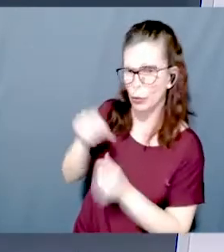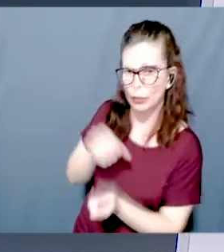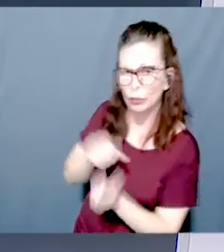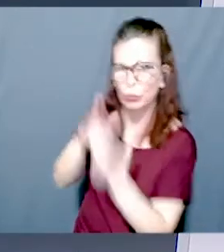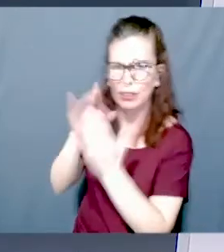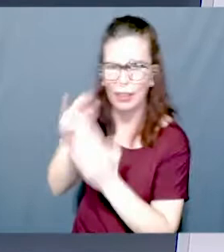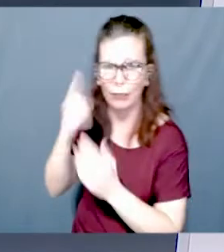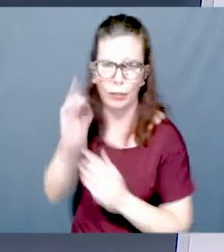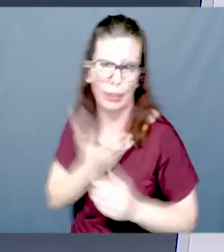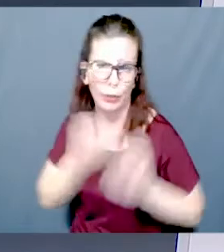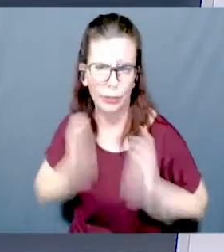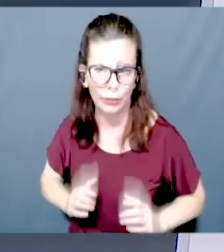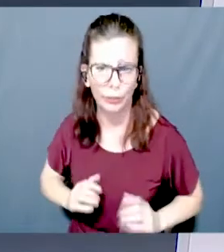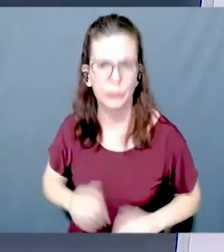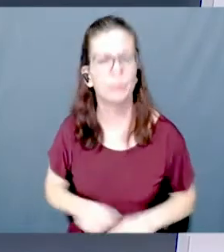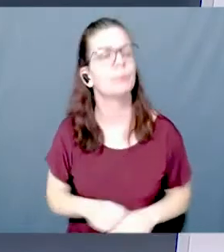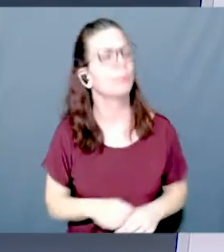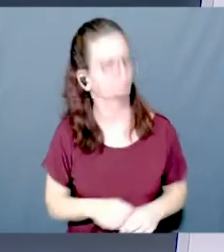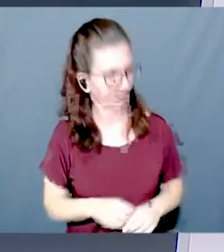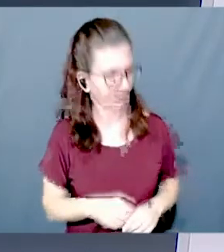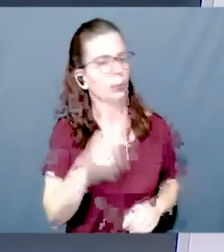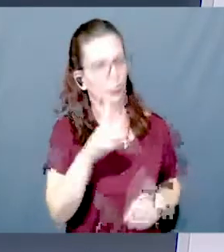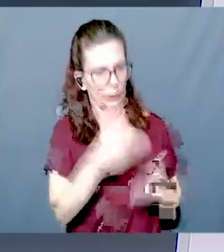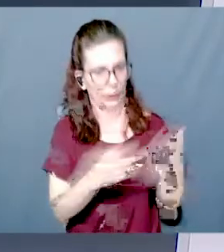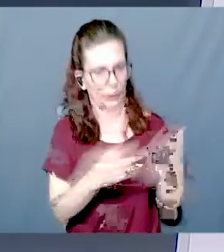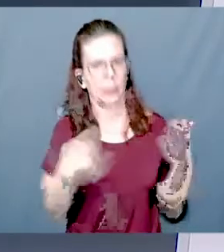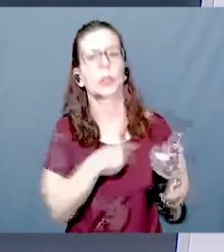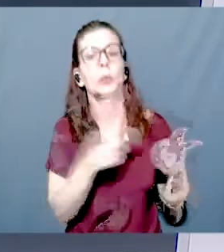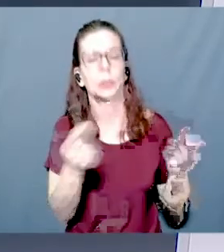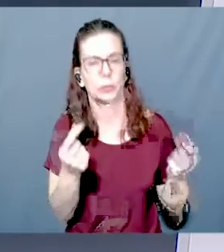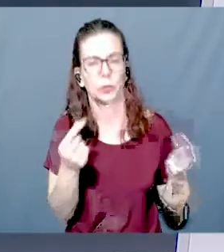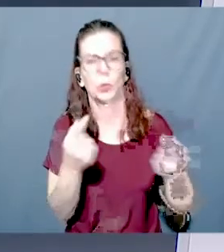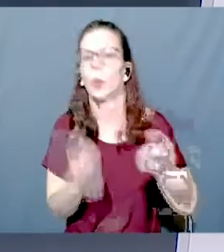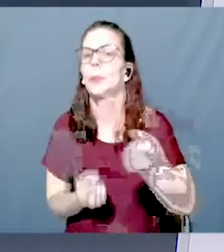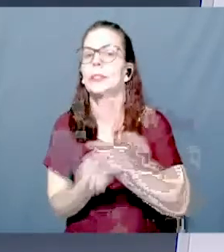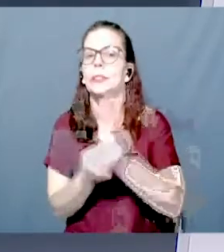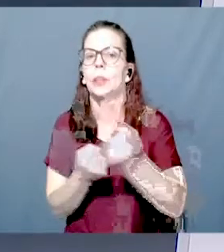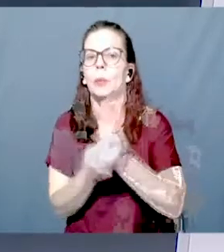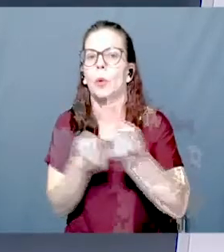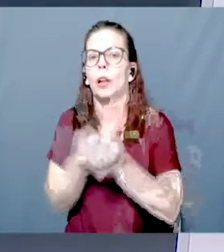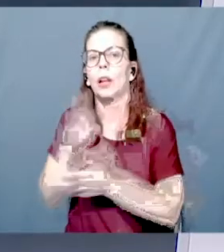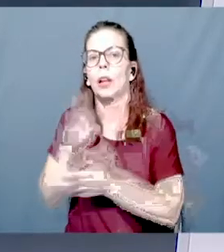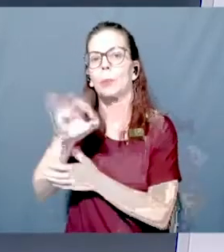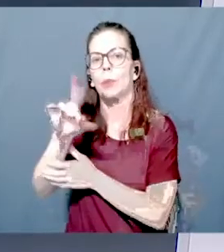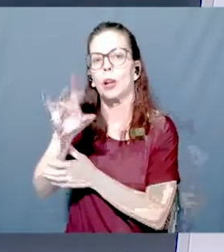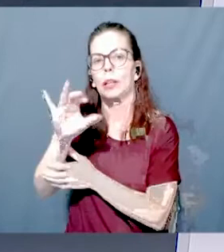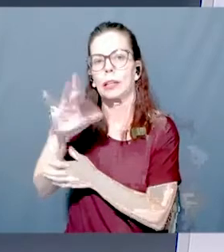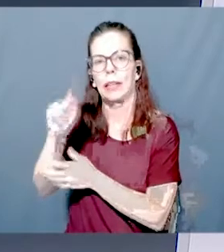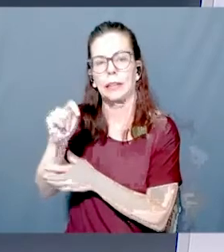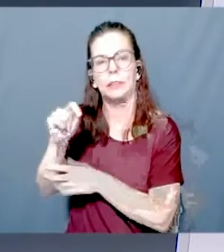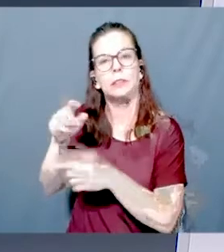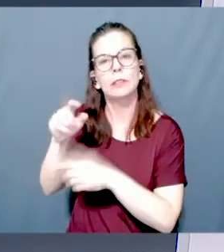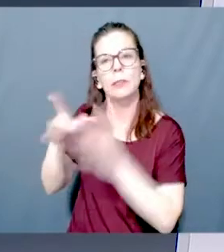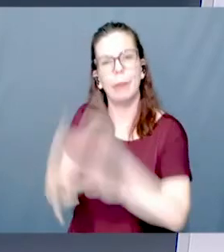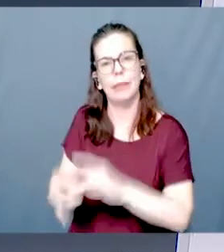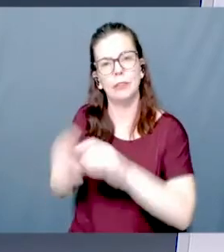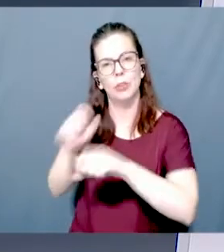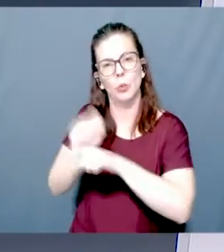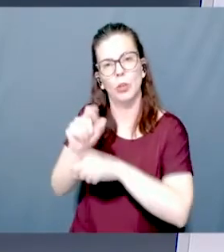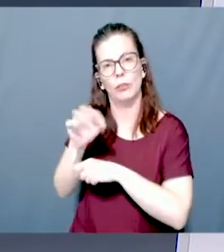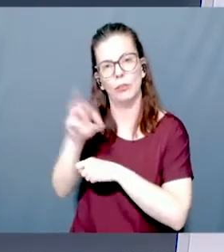Yeah, so one of the things we're doing as well is supporting broadcast-based workflows in AWS. And so when you think